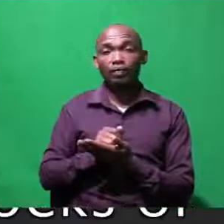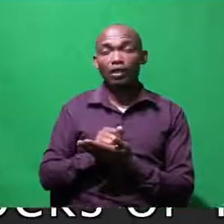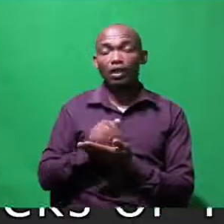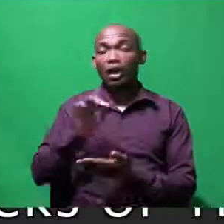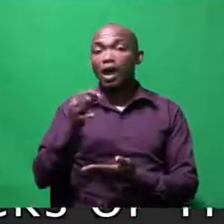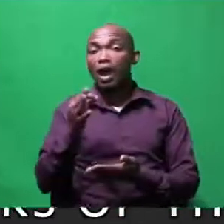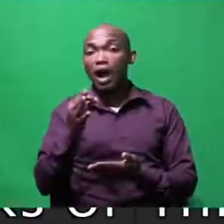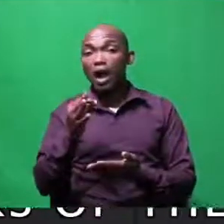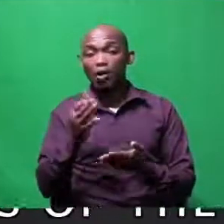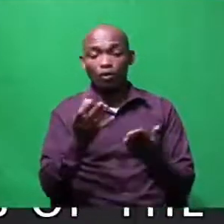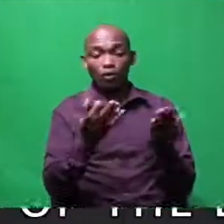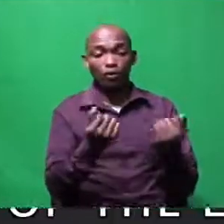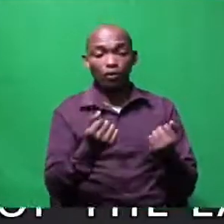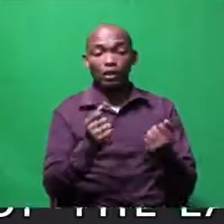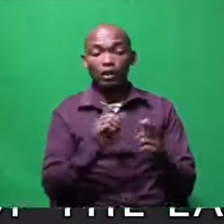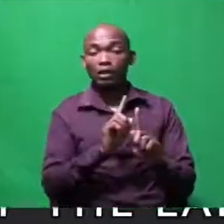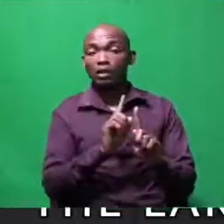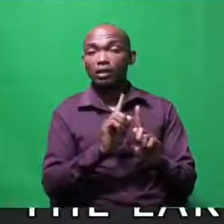how you can distinguish